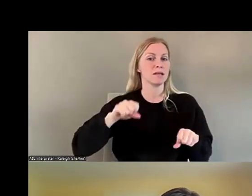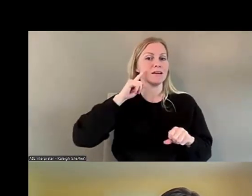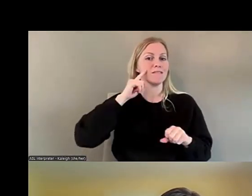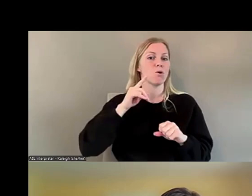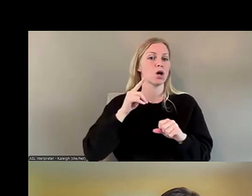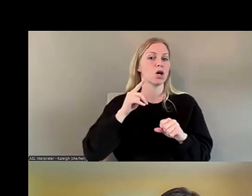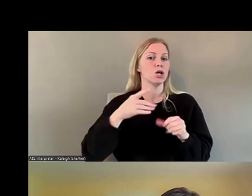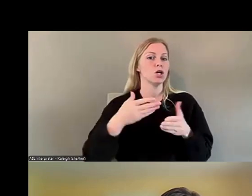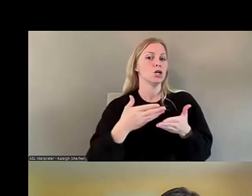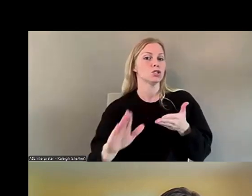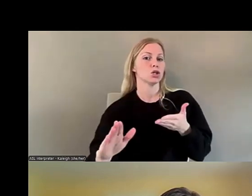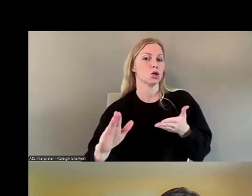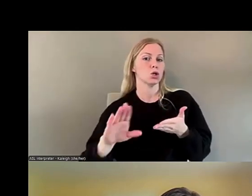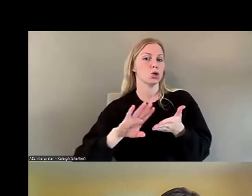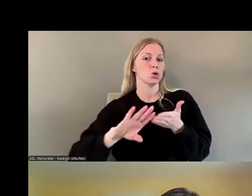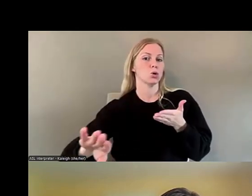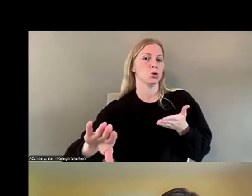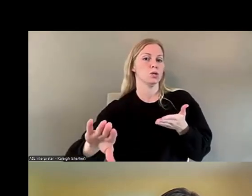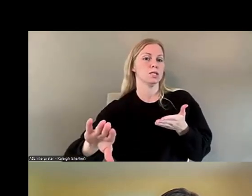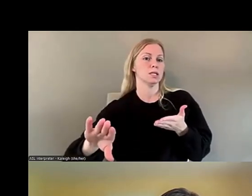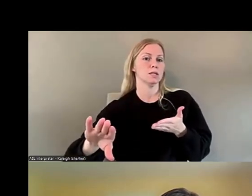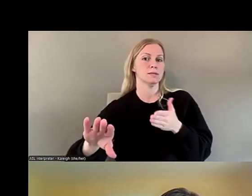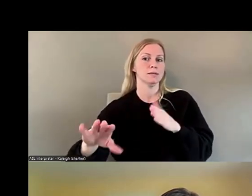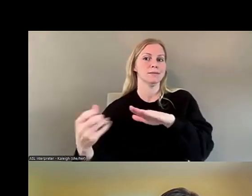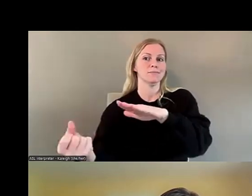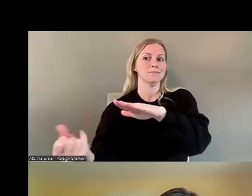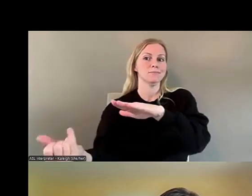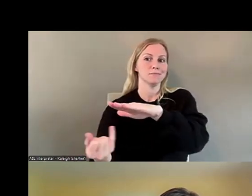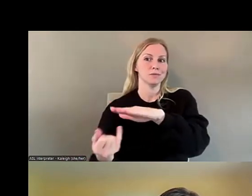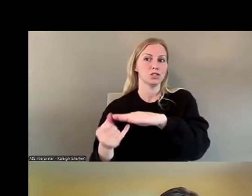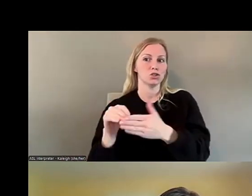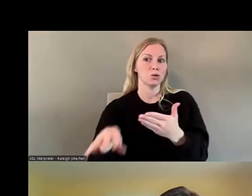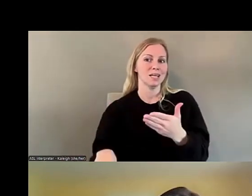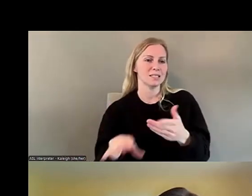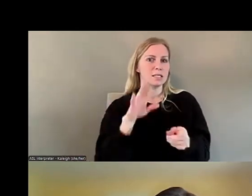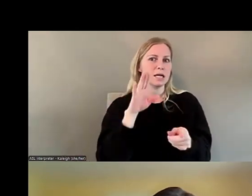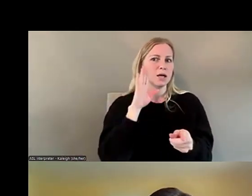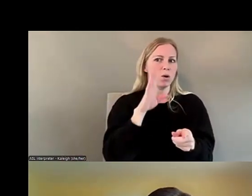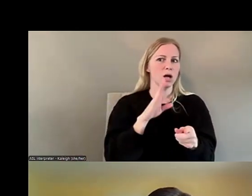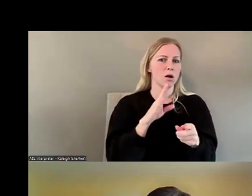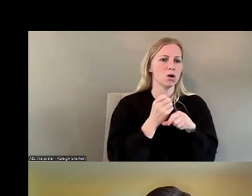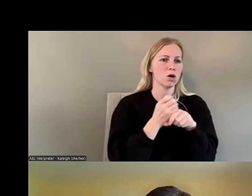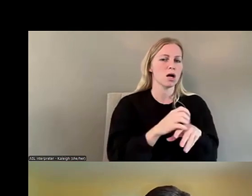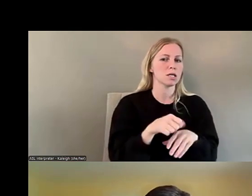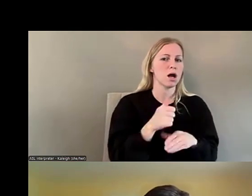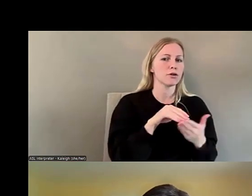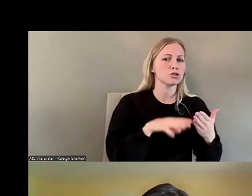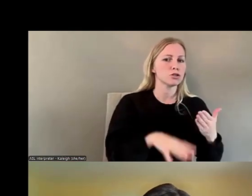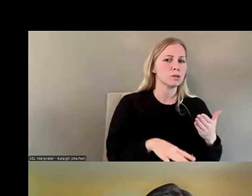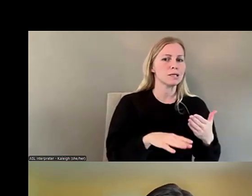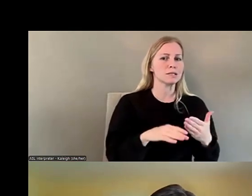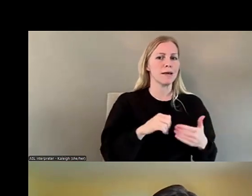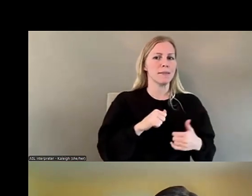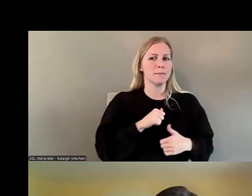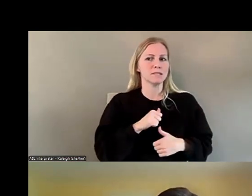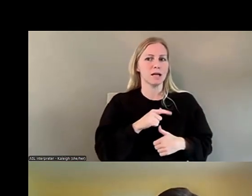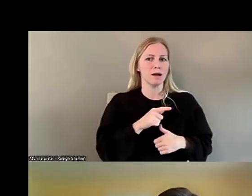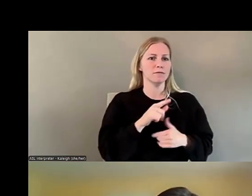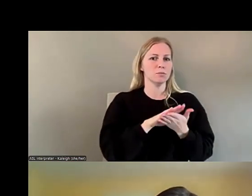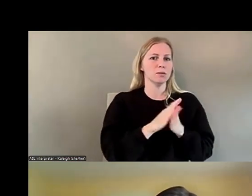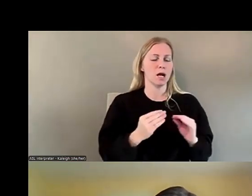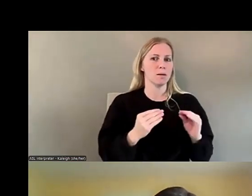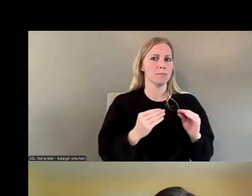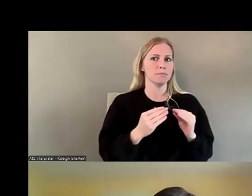students less safe. Can you speak to this? And I actually want to start speaking that That has not been our experience in all